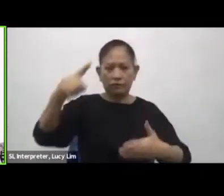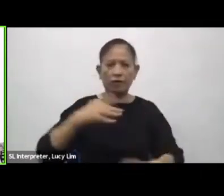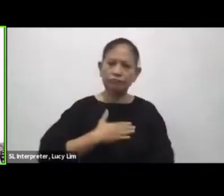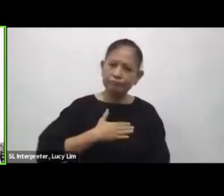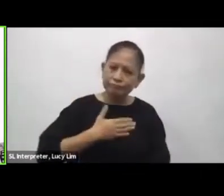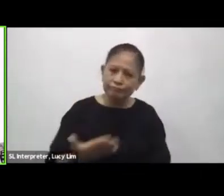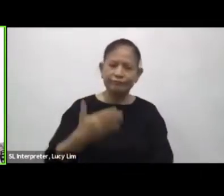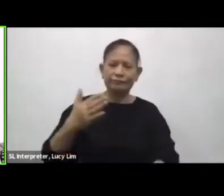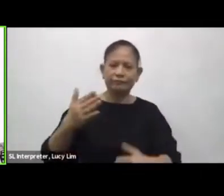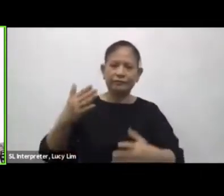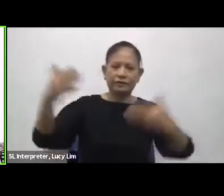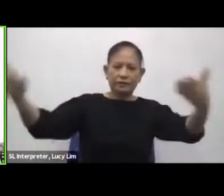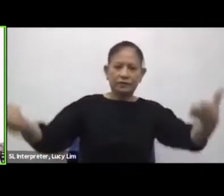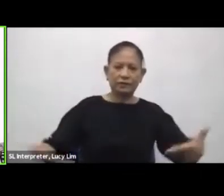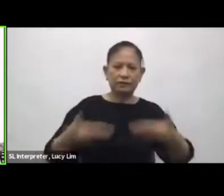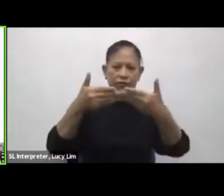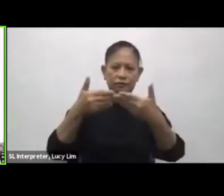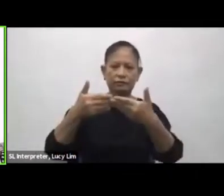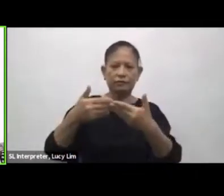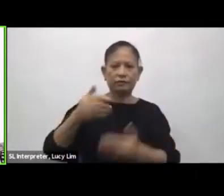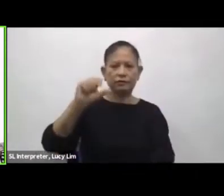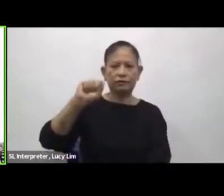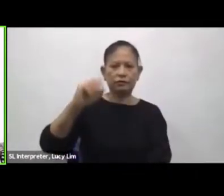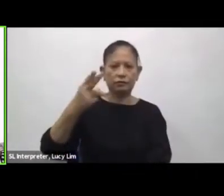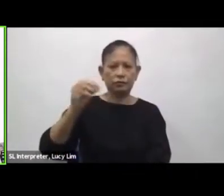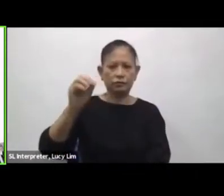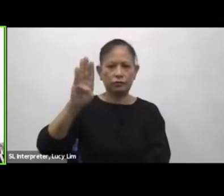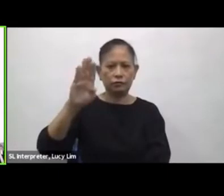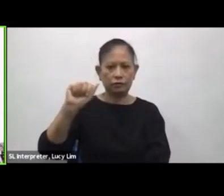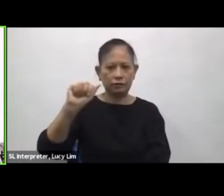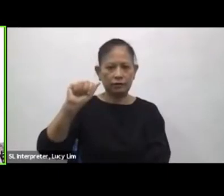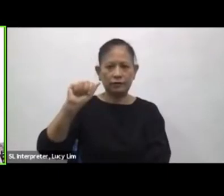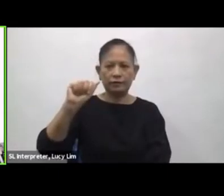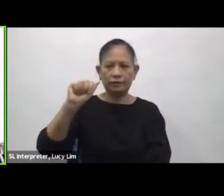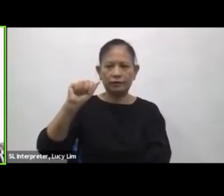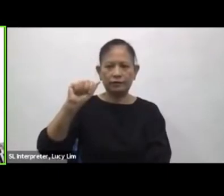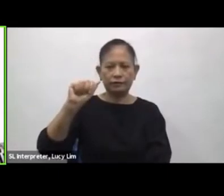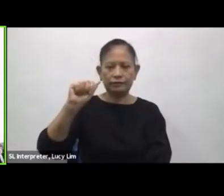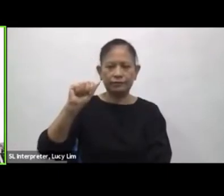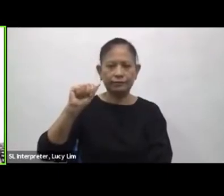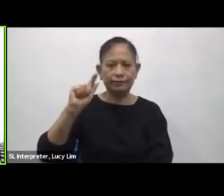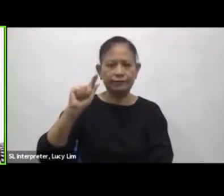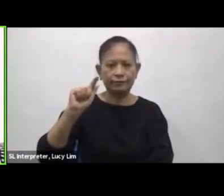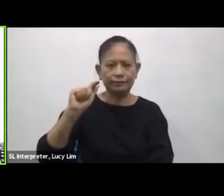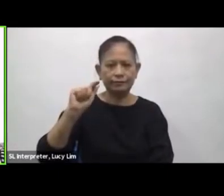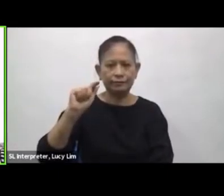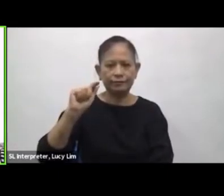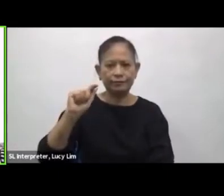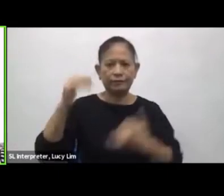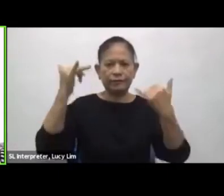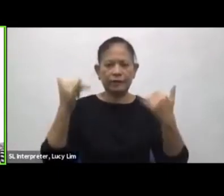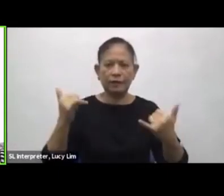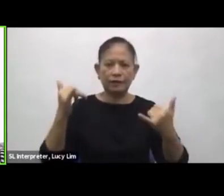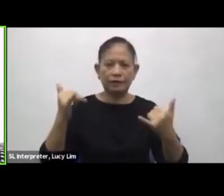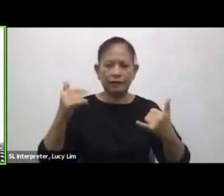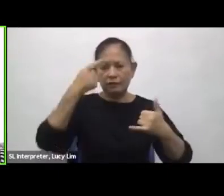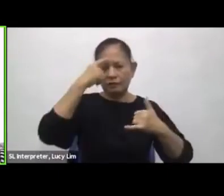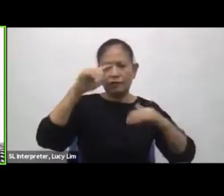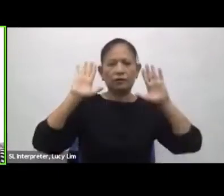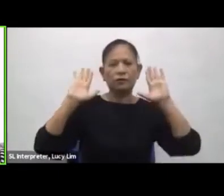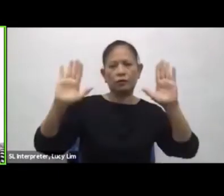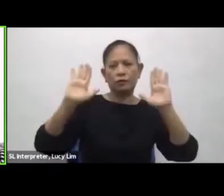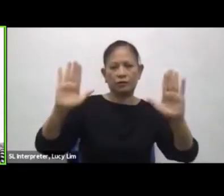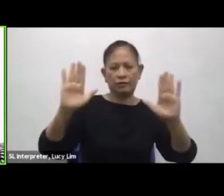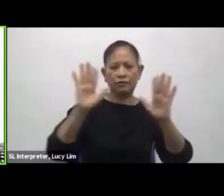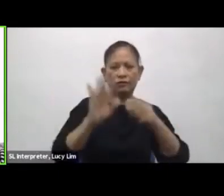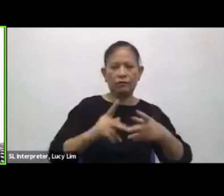introduction, Ms. Yuba. Thank you all so much for joining us at this remarkable event, especially